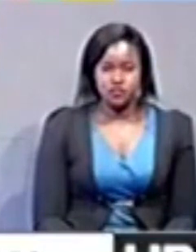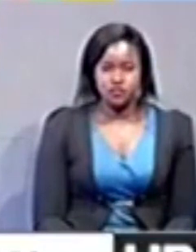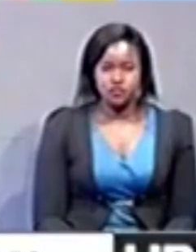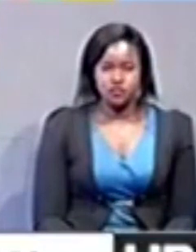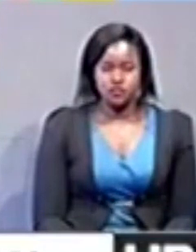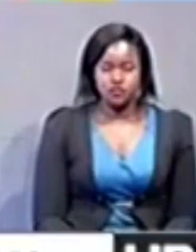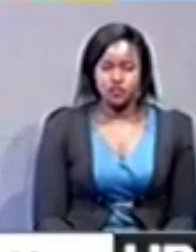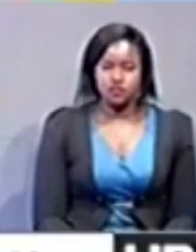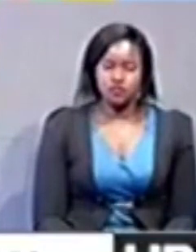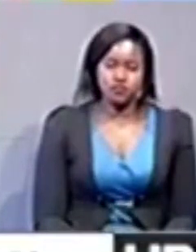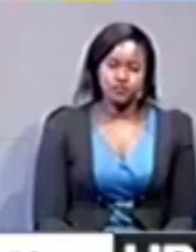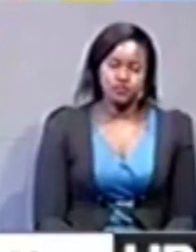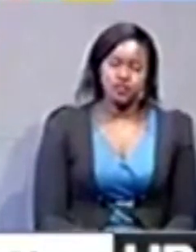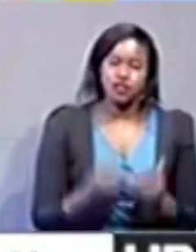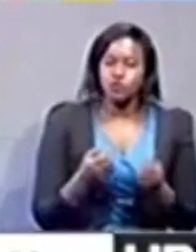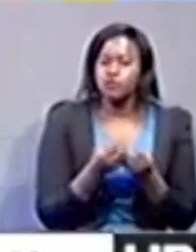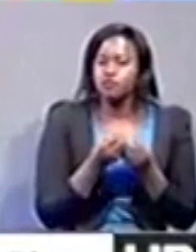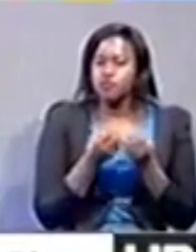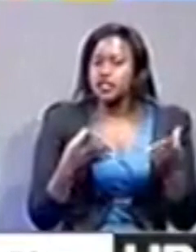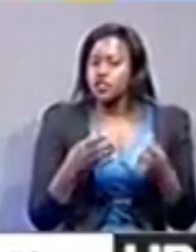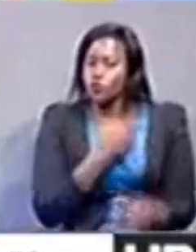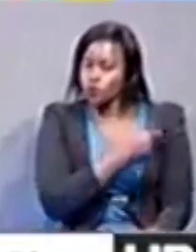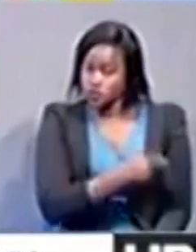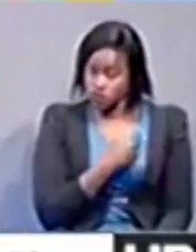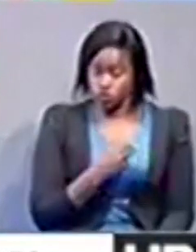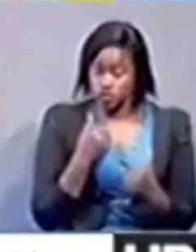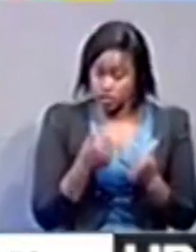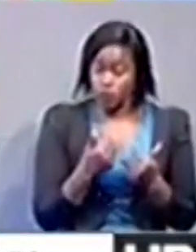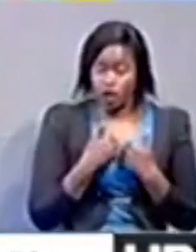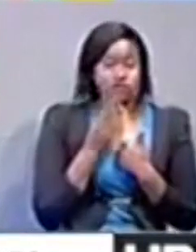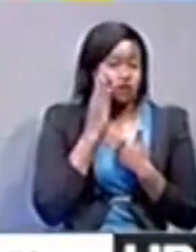So many of these hospitals are now veterans.